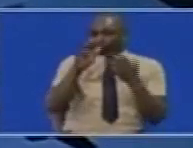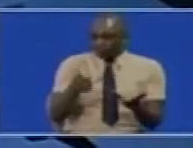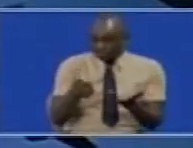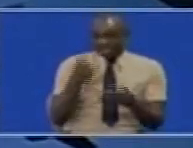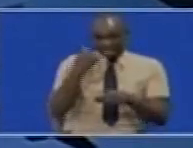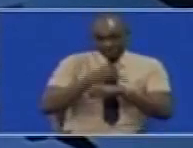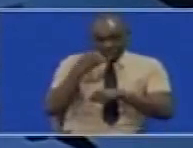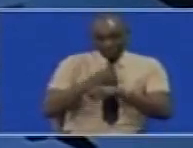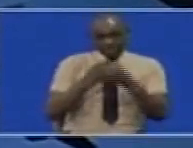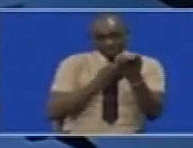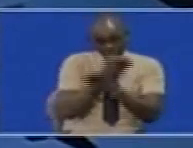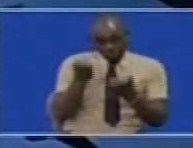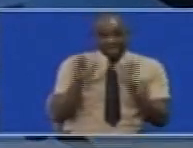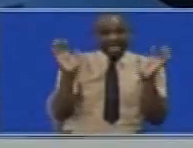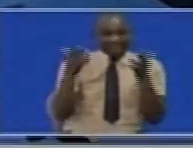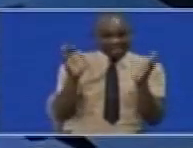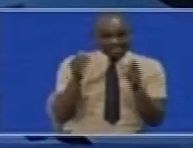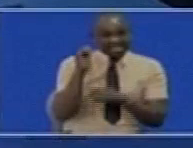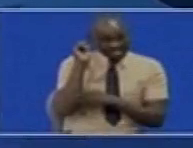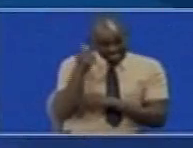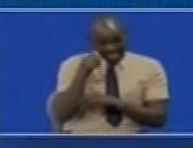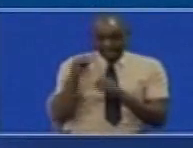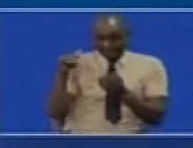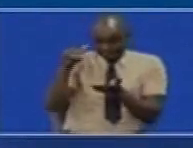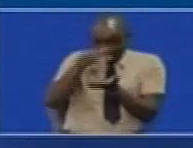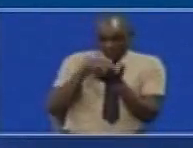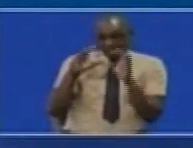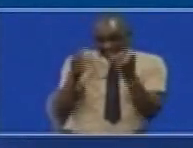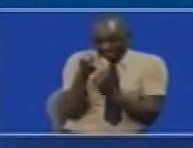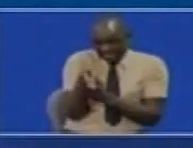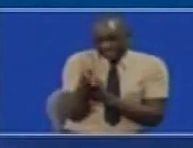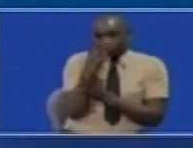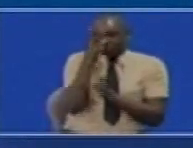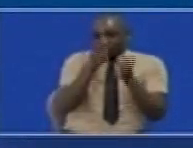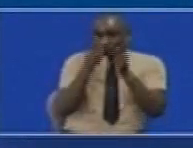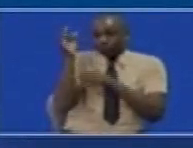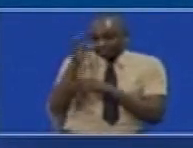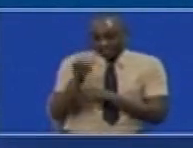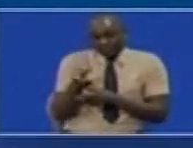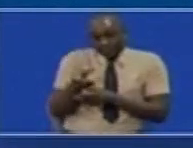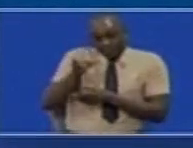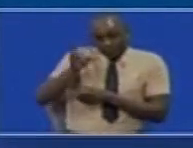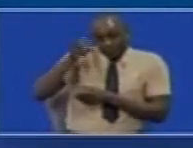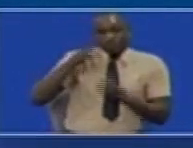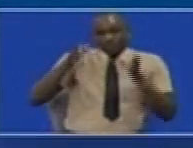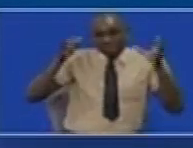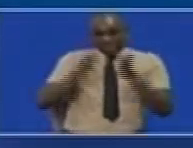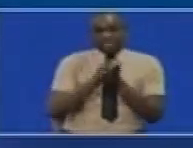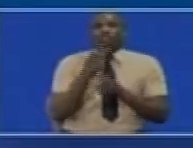of Economic Affairs, Kenya's middle class has grown by at least 22% in the last 7 years to now stand